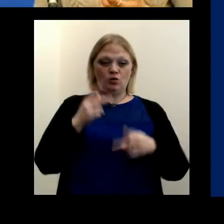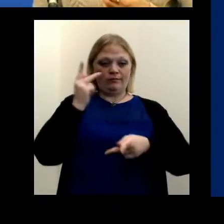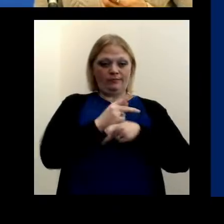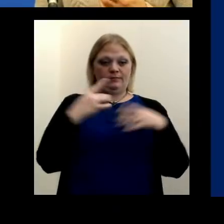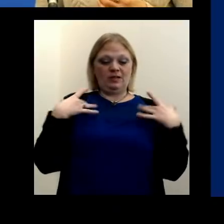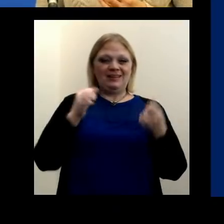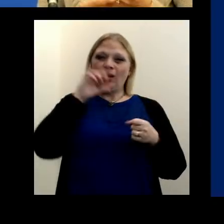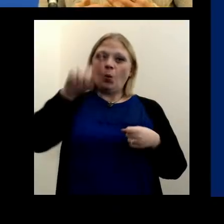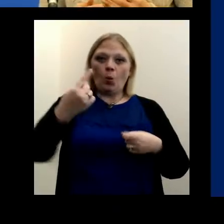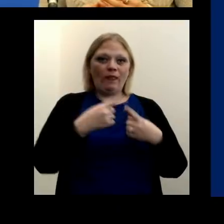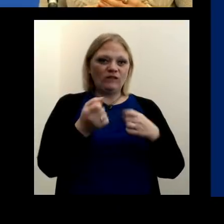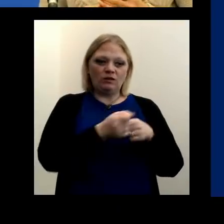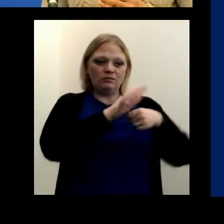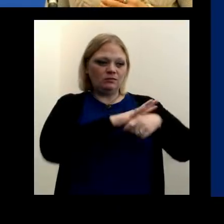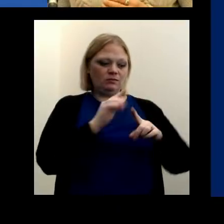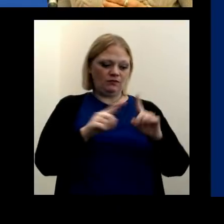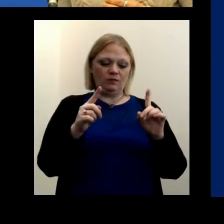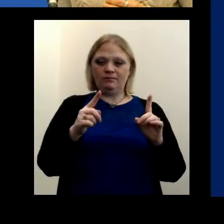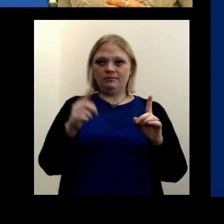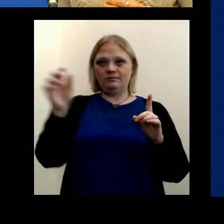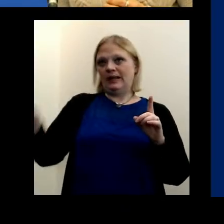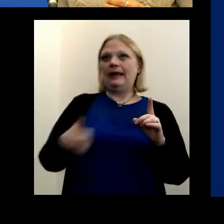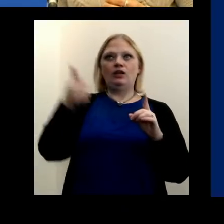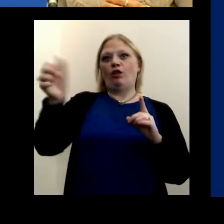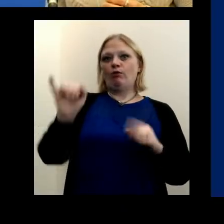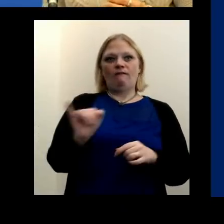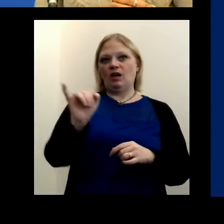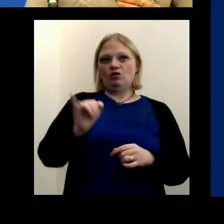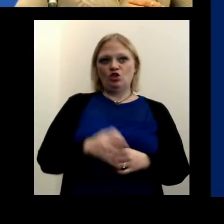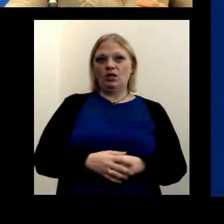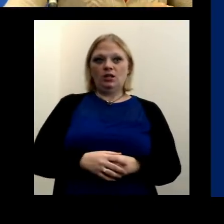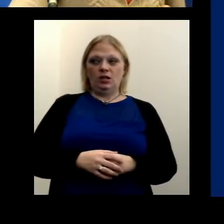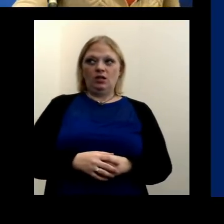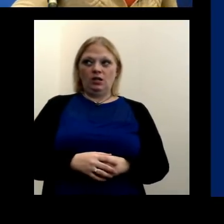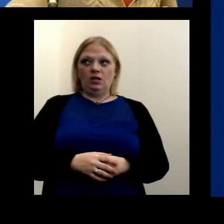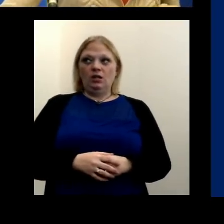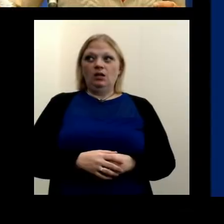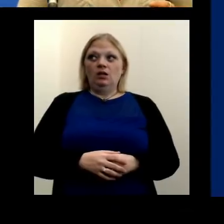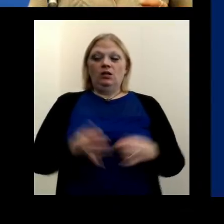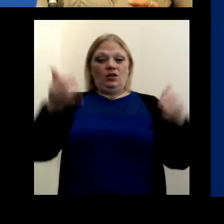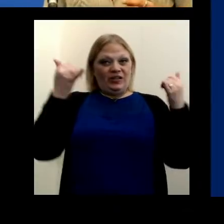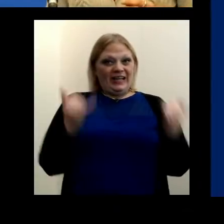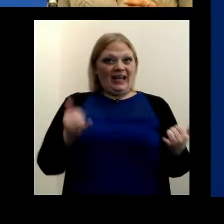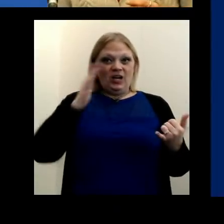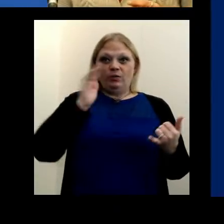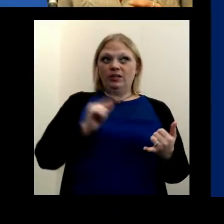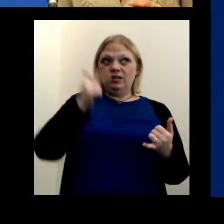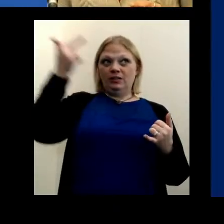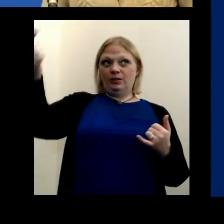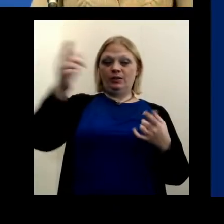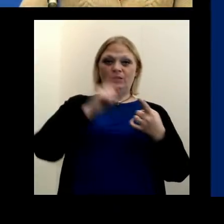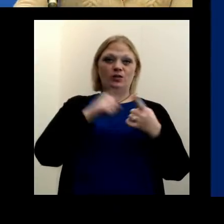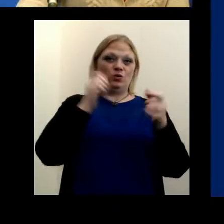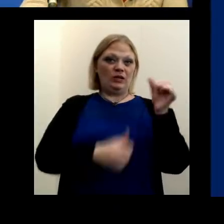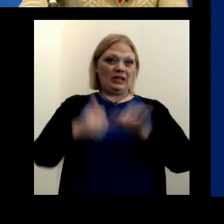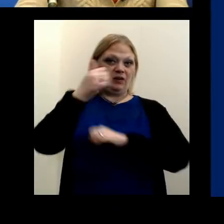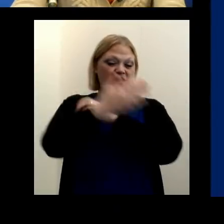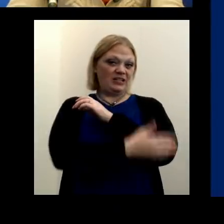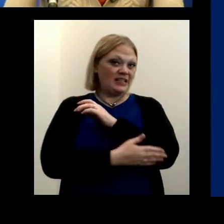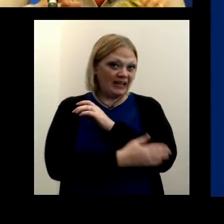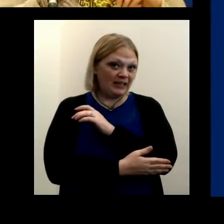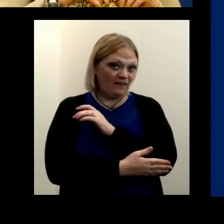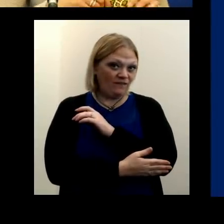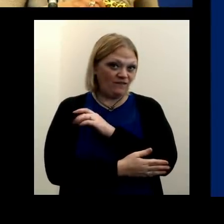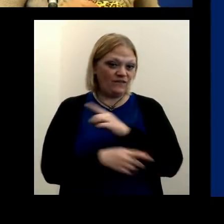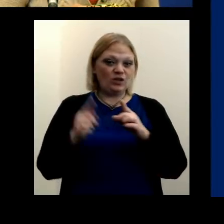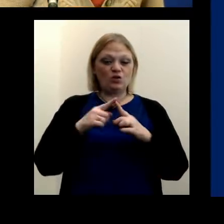from COVID-19, but also through other infections. So we are going to turn it over to our county executive